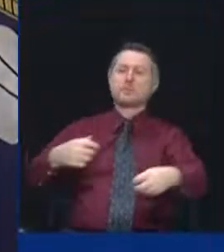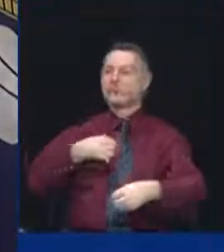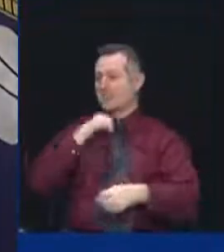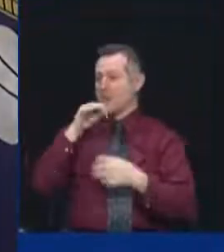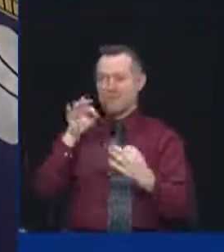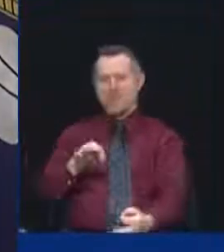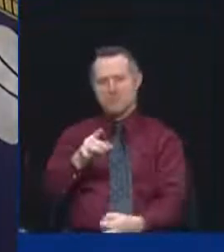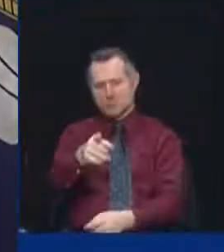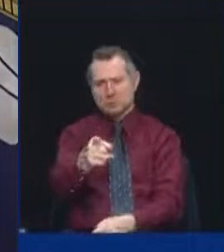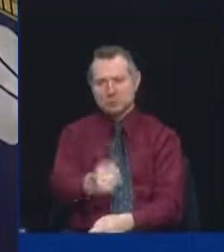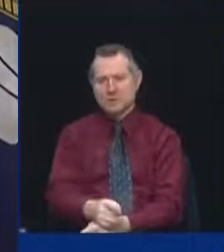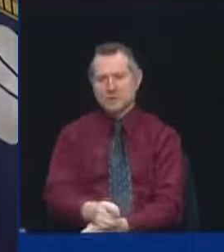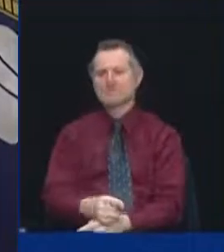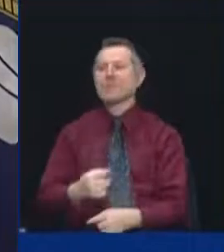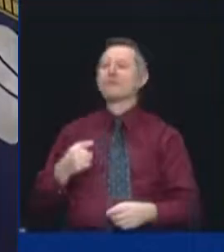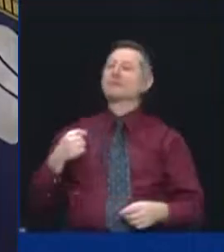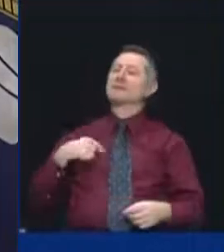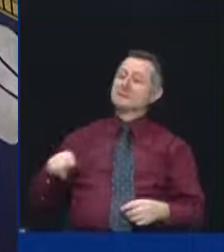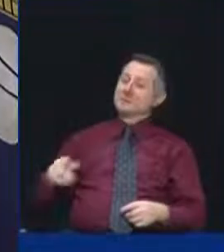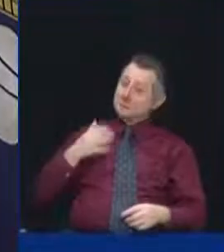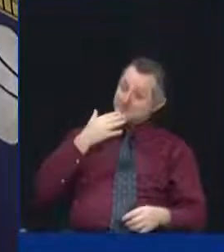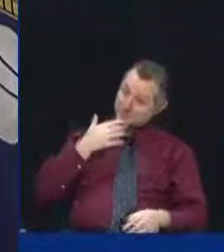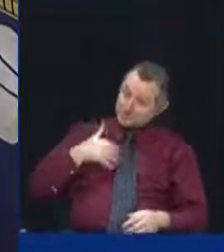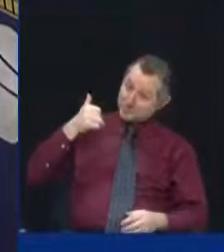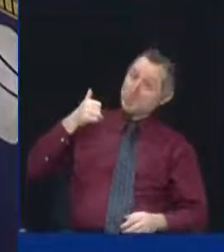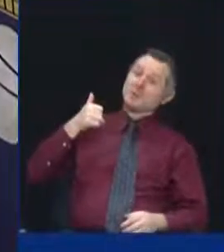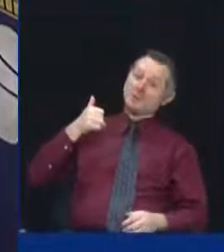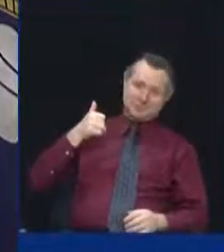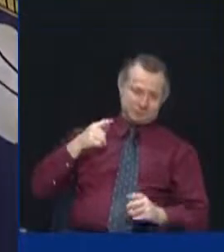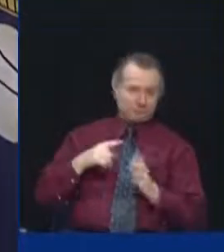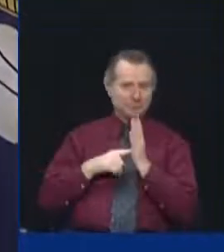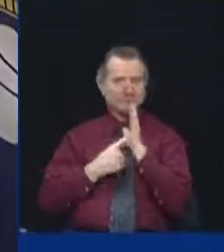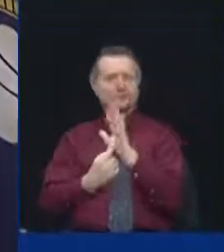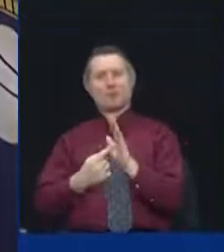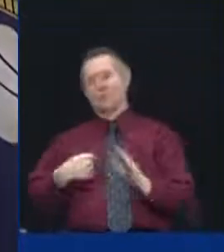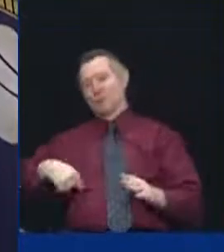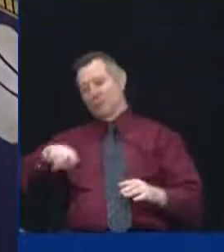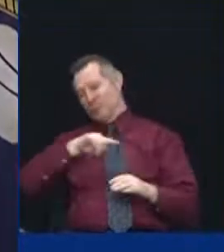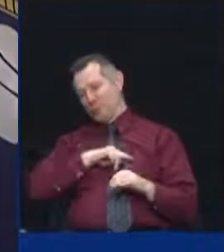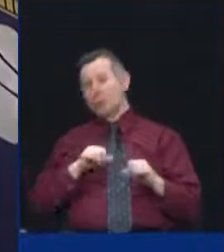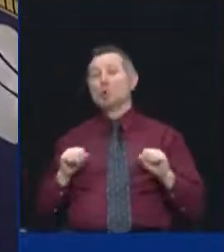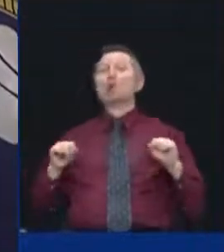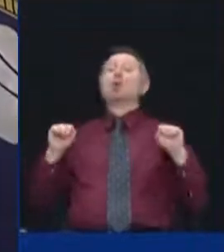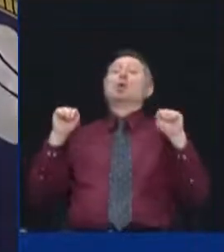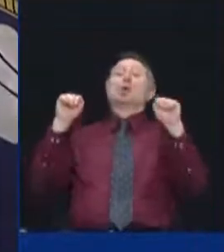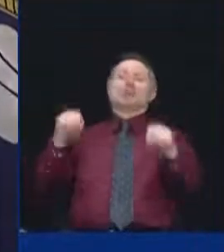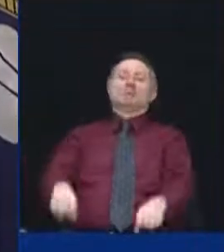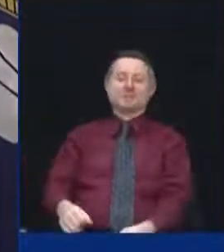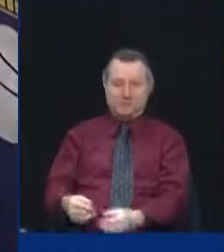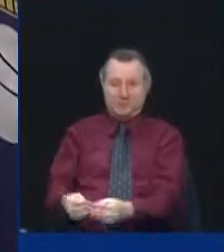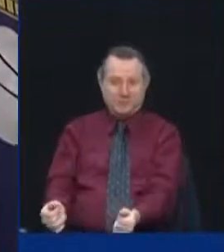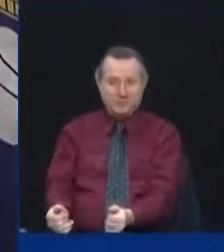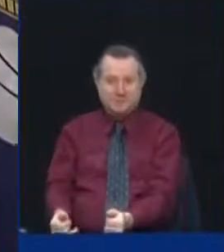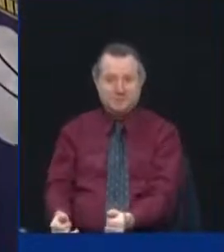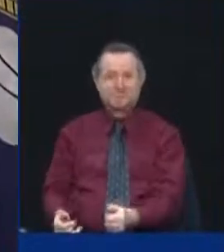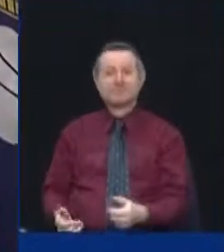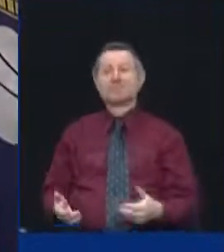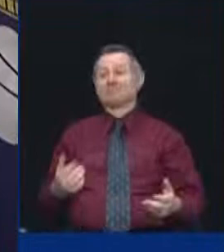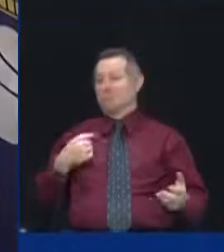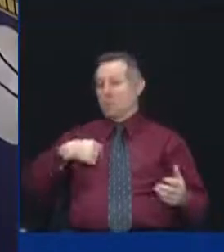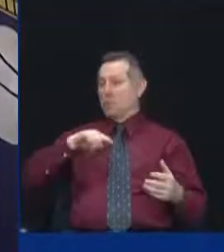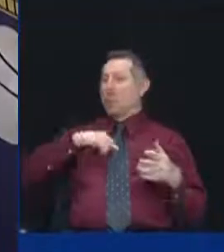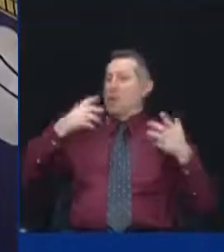it was better. And it showed that you can do it. We've gotten to a place,